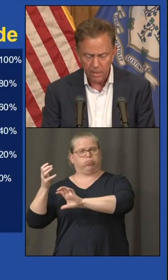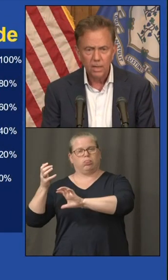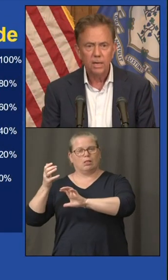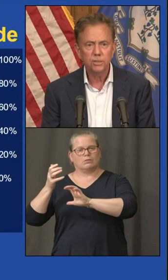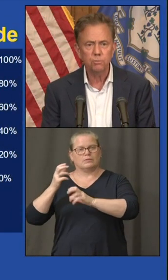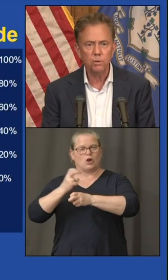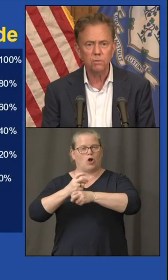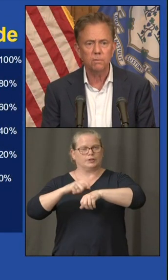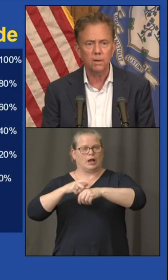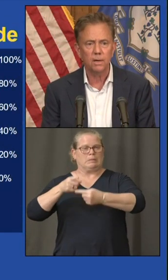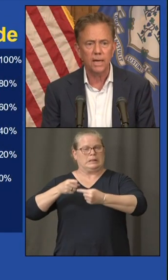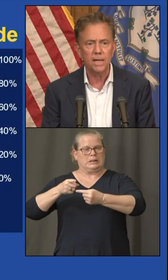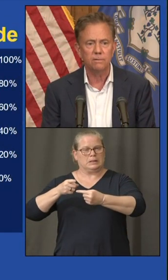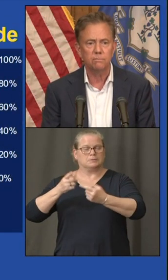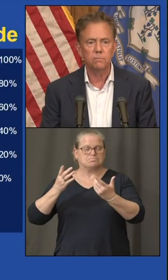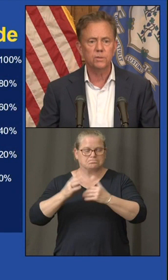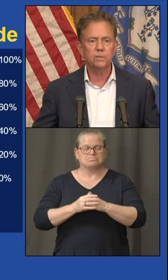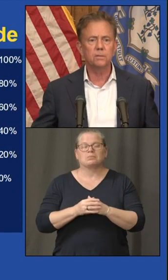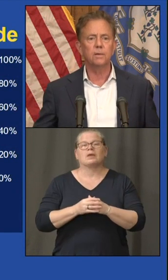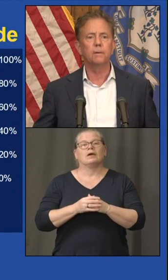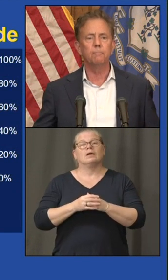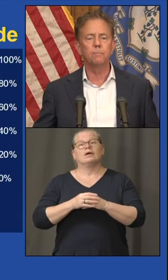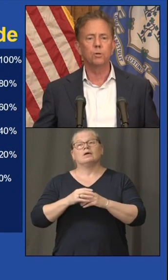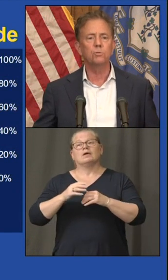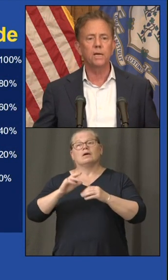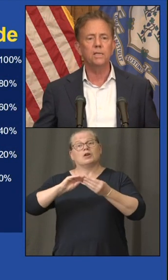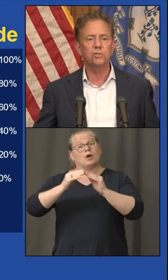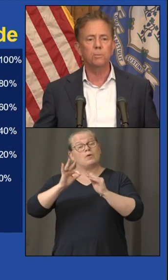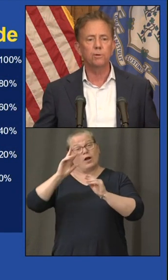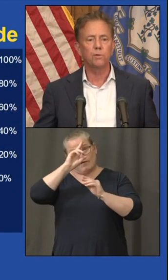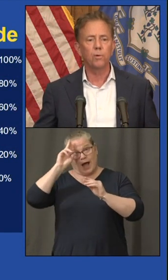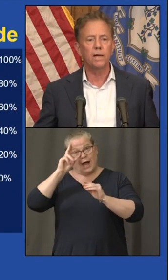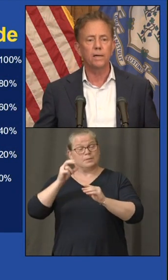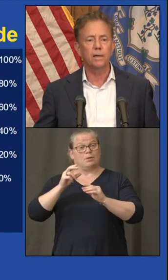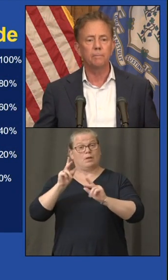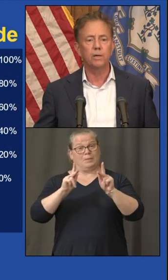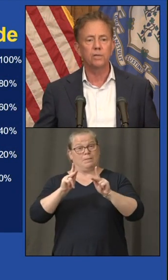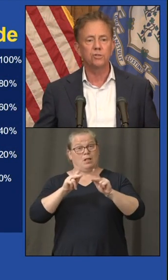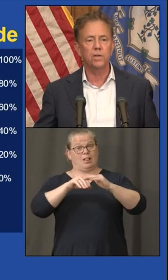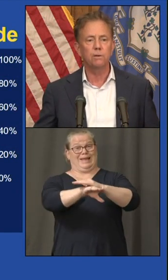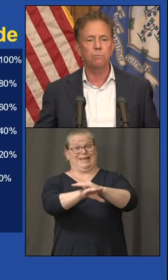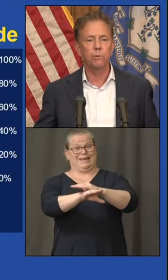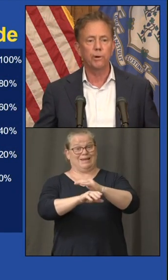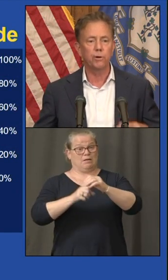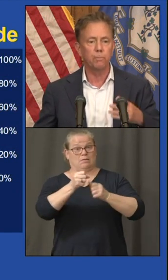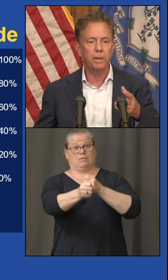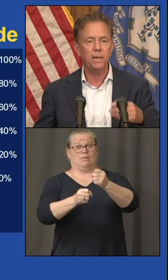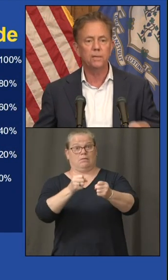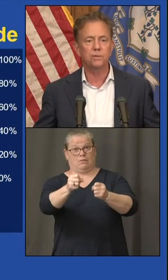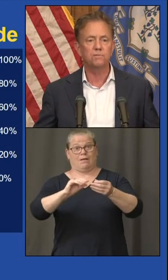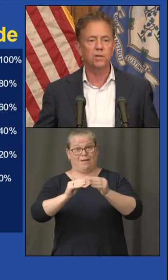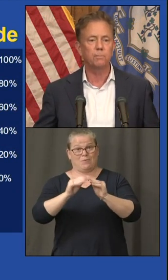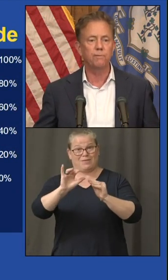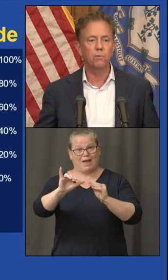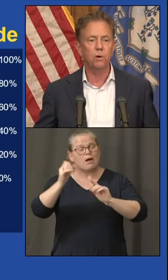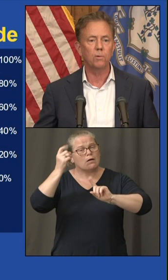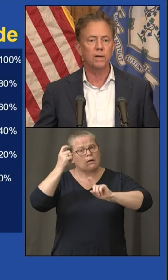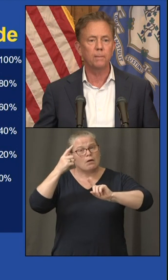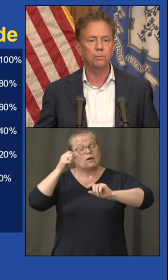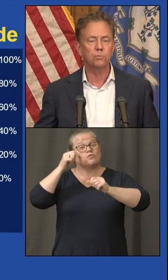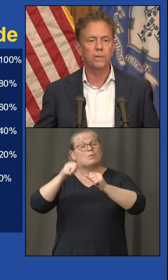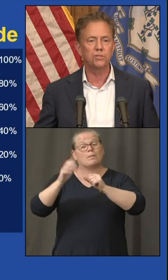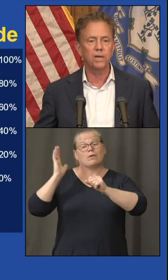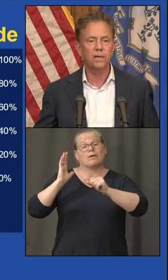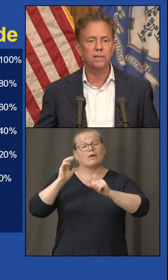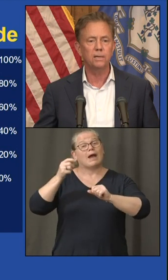statewide, it's worth, again, don't take these numbers for granted. I mean, you can see where we are at our peak, as I've said before, around